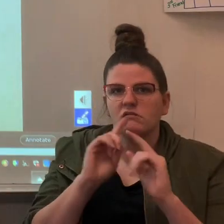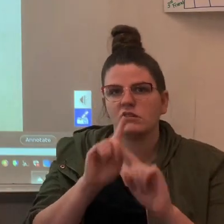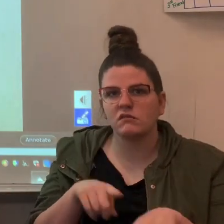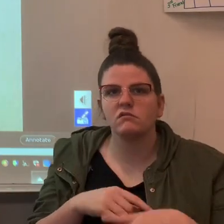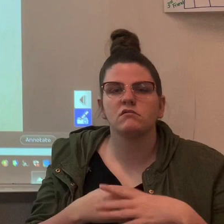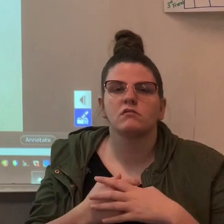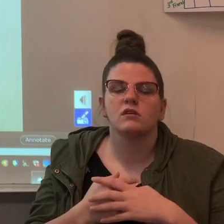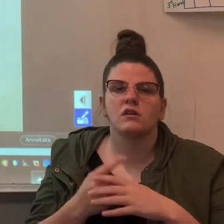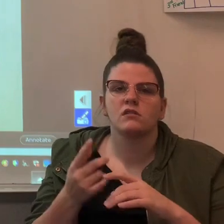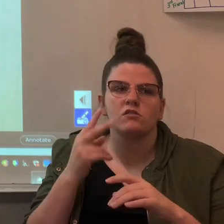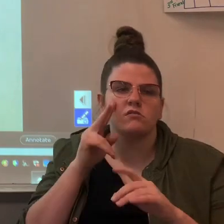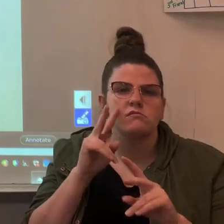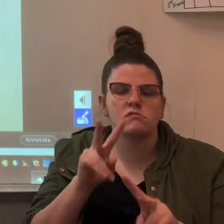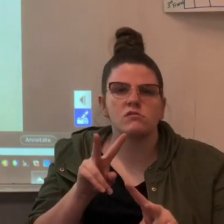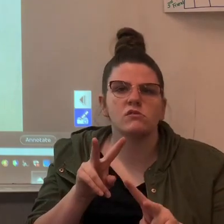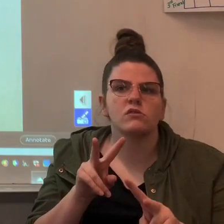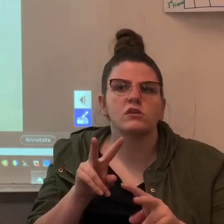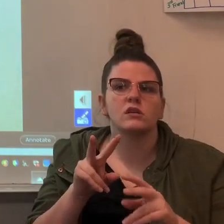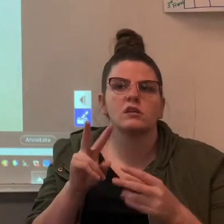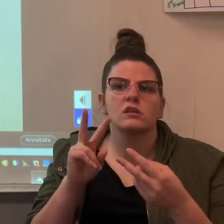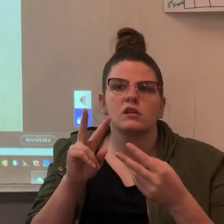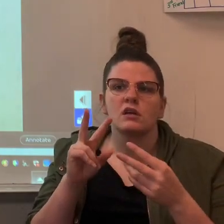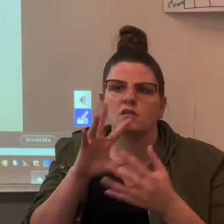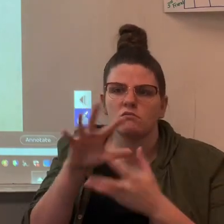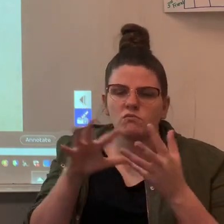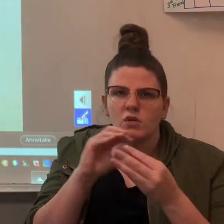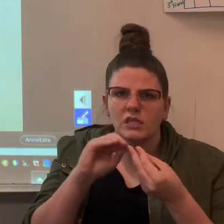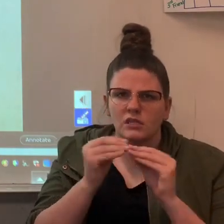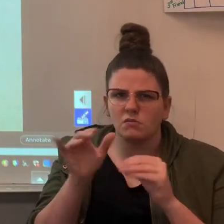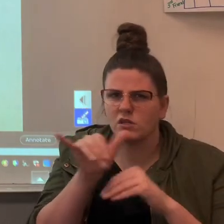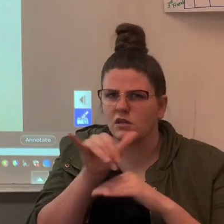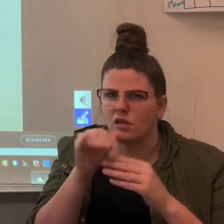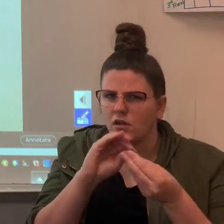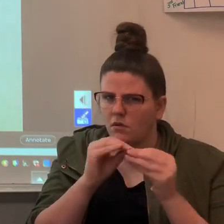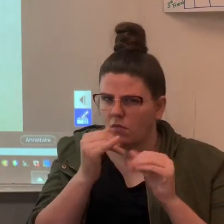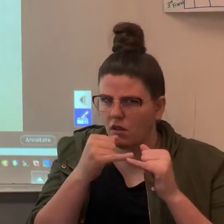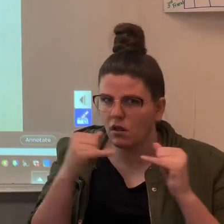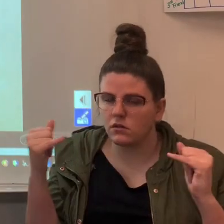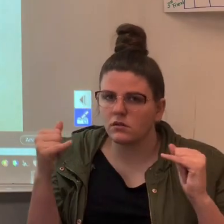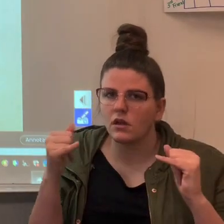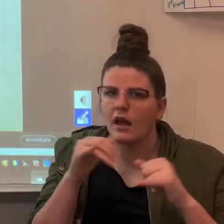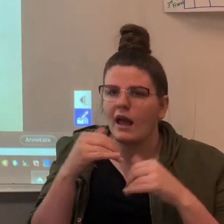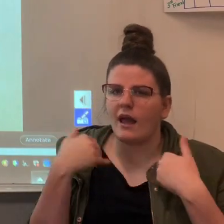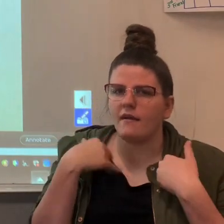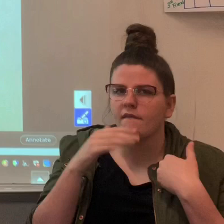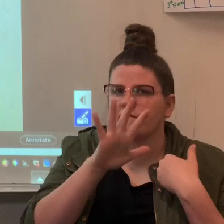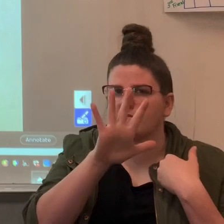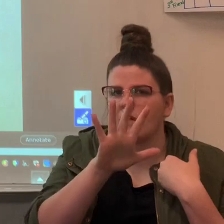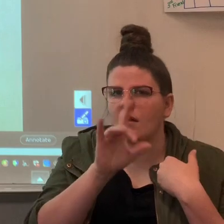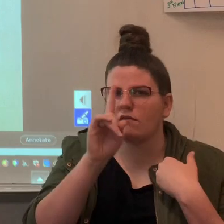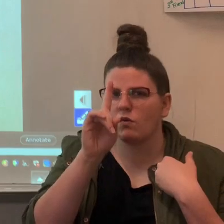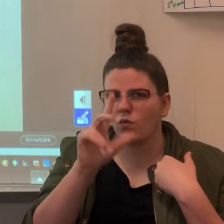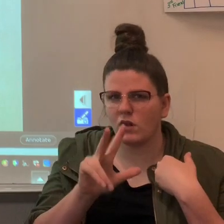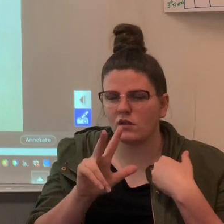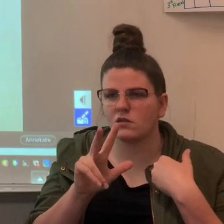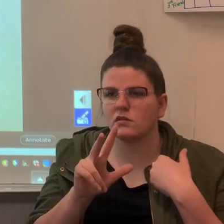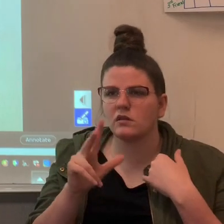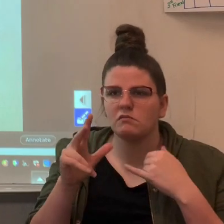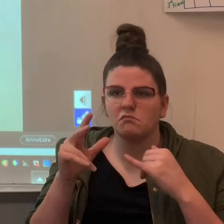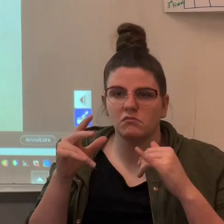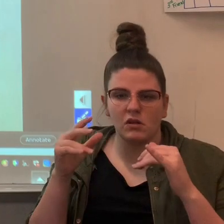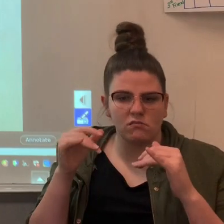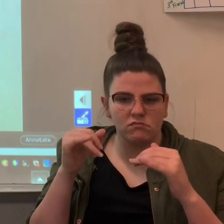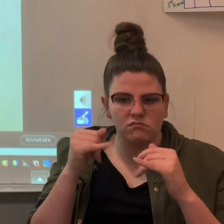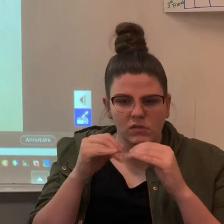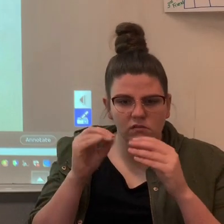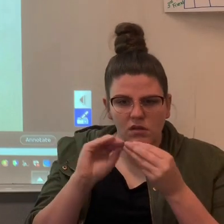mixed numbers like they're on a number line, and I have 5 and 1/3. And if I were to put that on a number line, it would